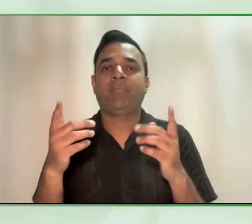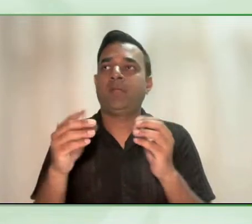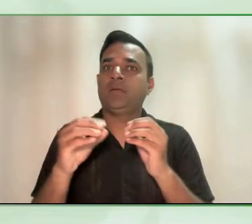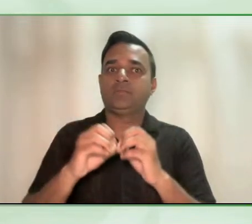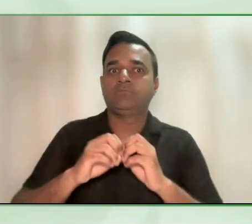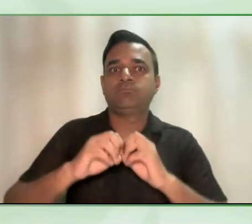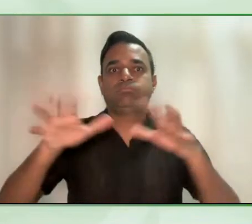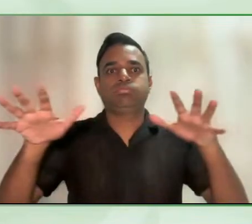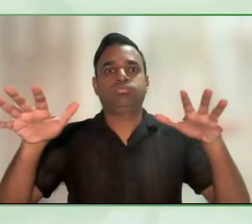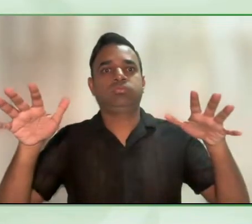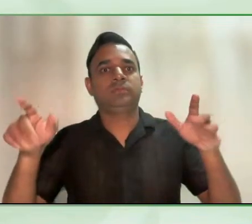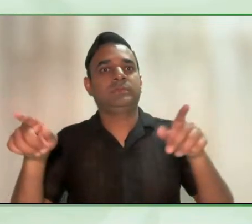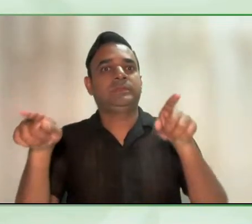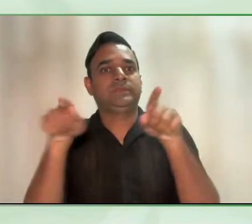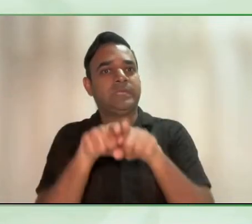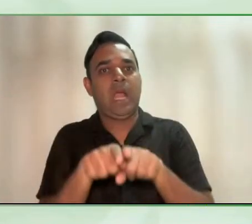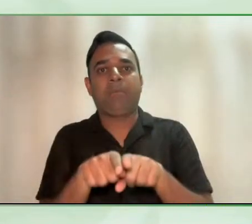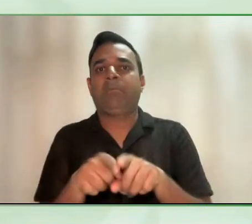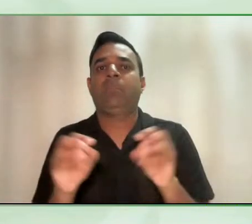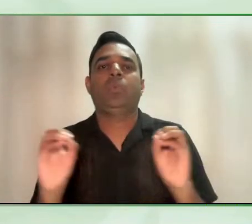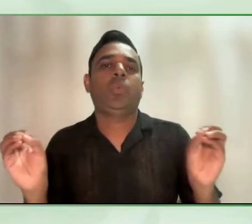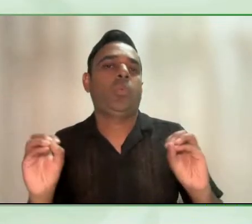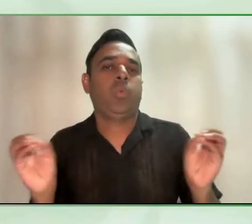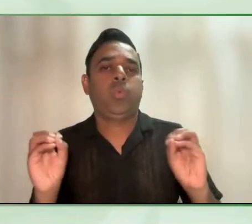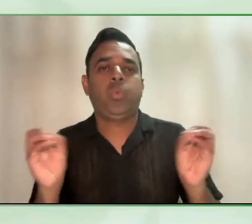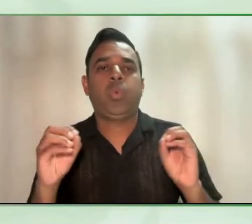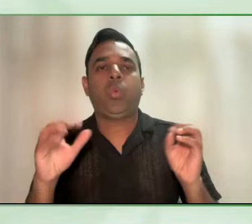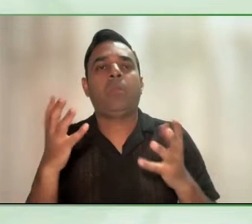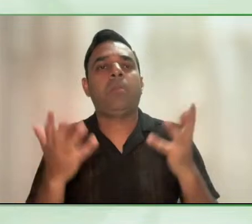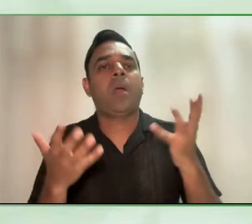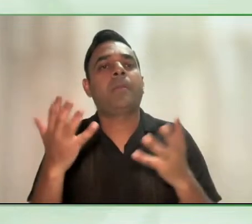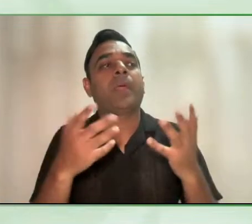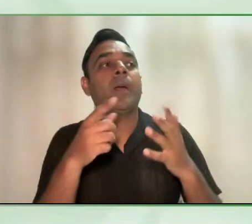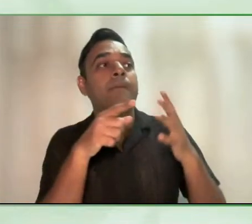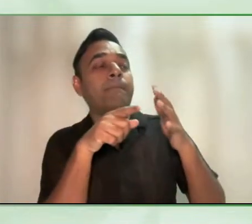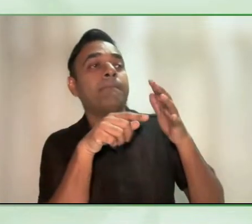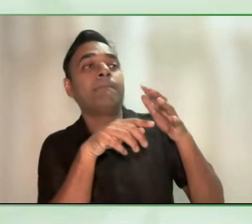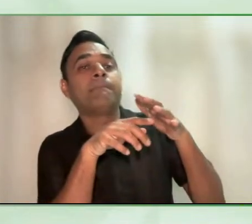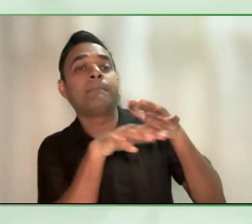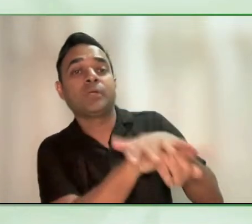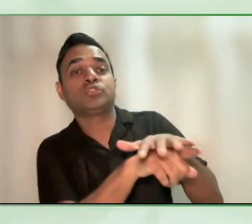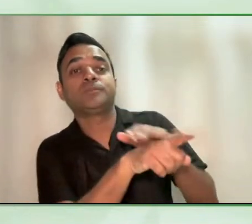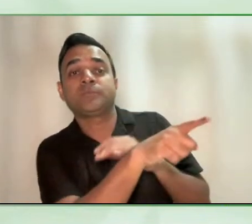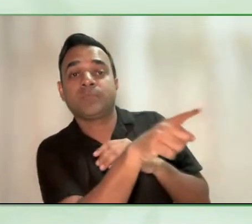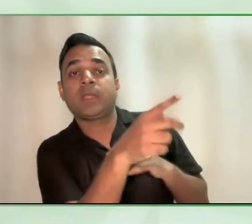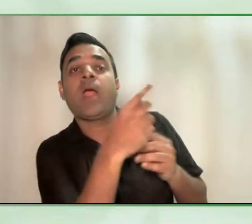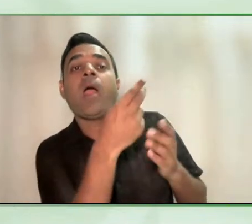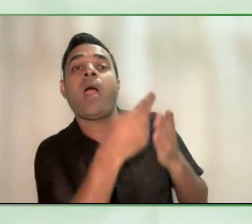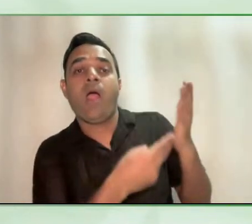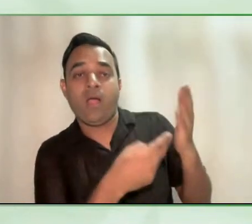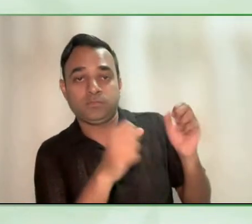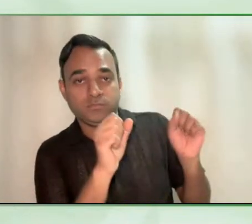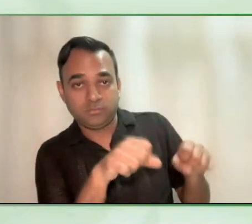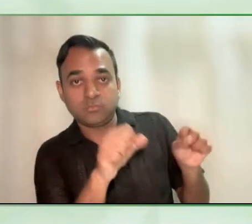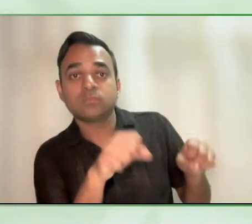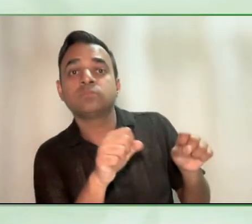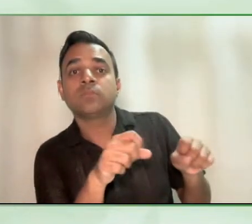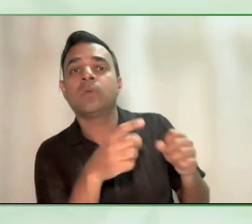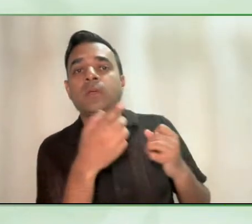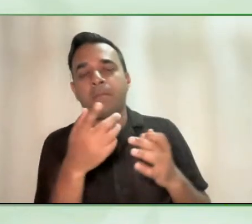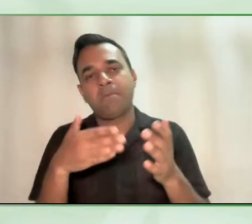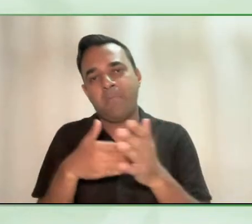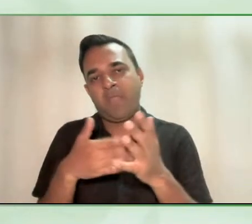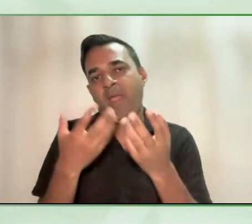being sustained within settings like that. So there's a fear of how to go about business